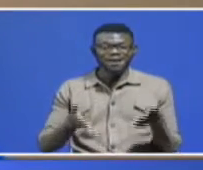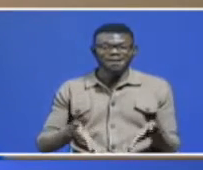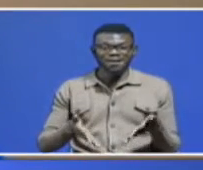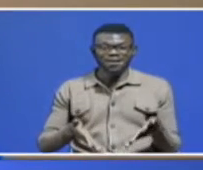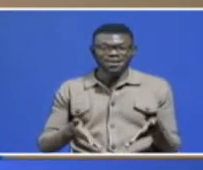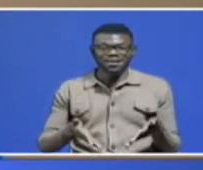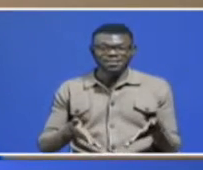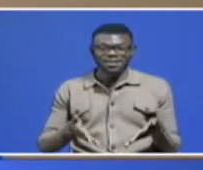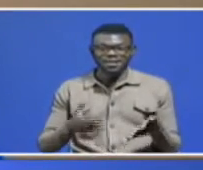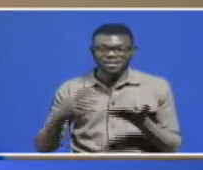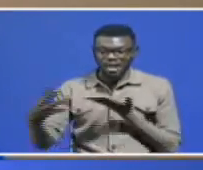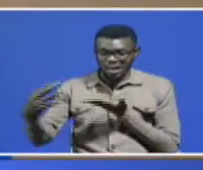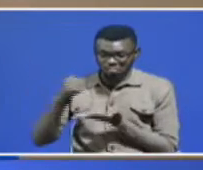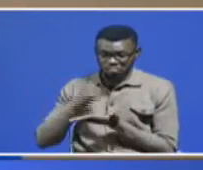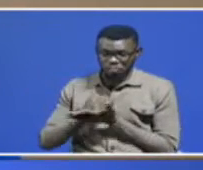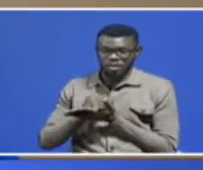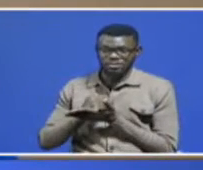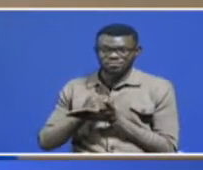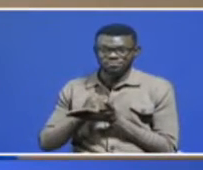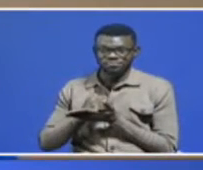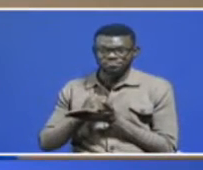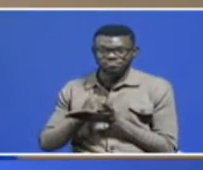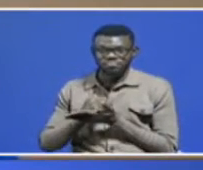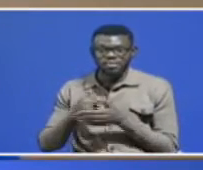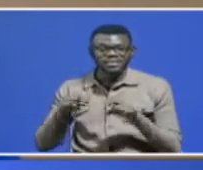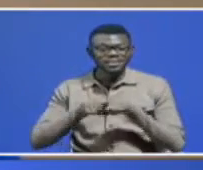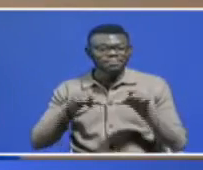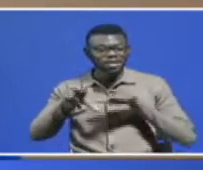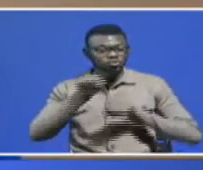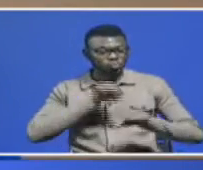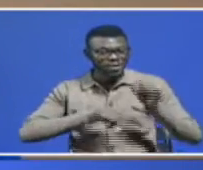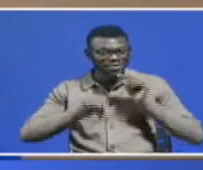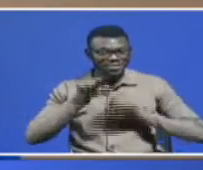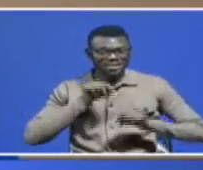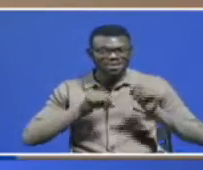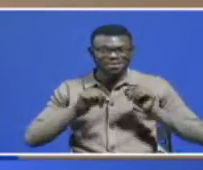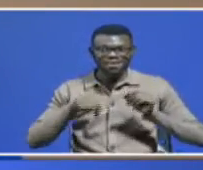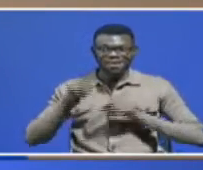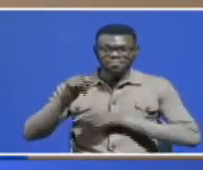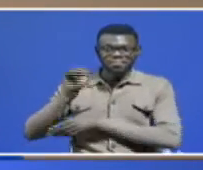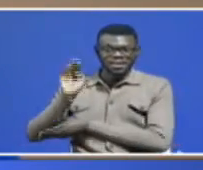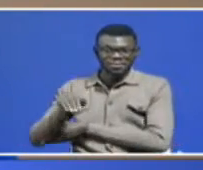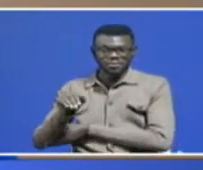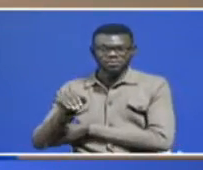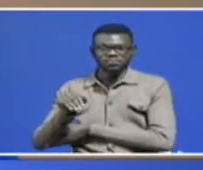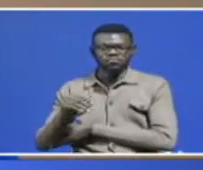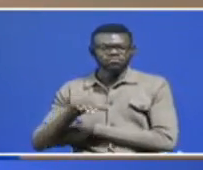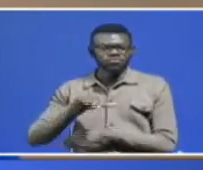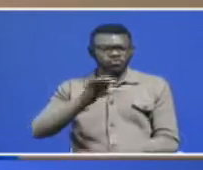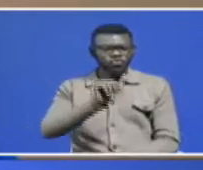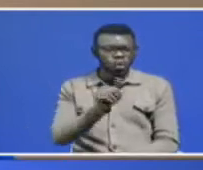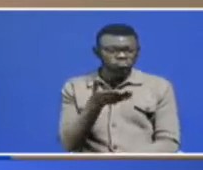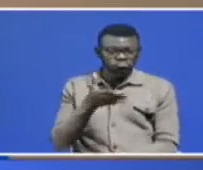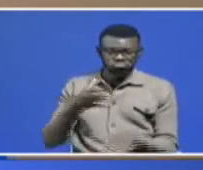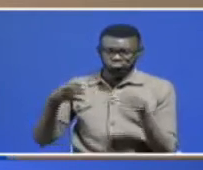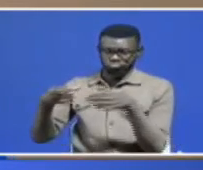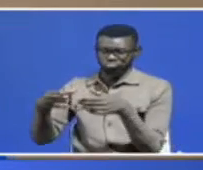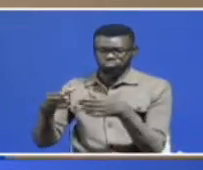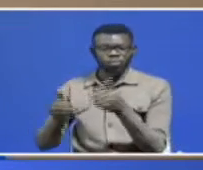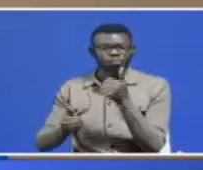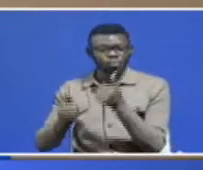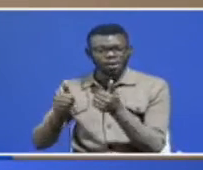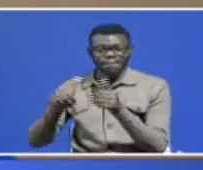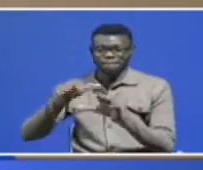of appointing, even nominating a prime minister from the party with the